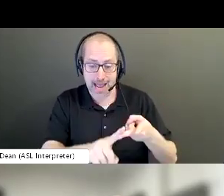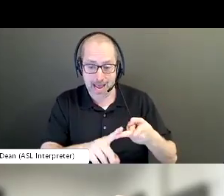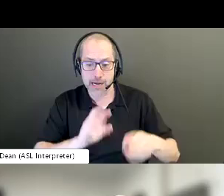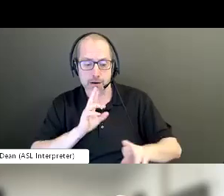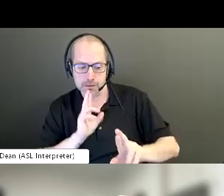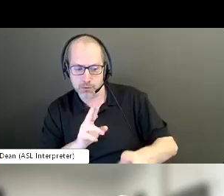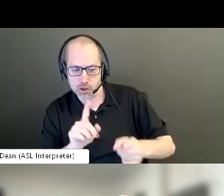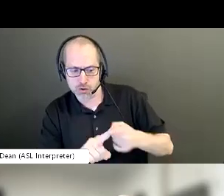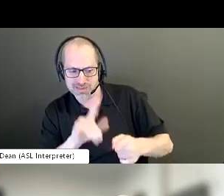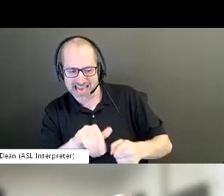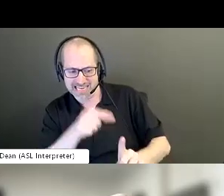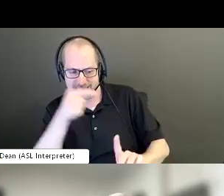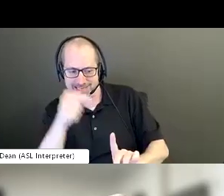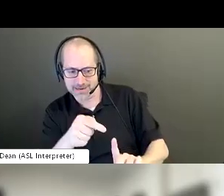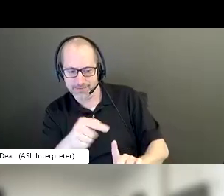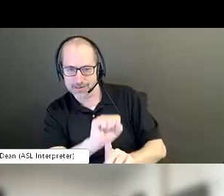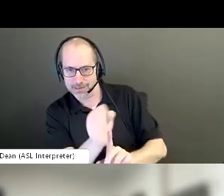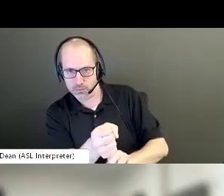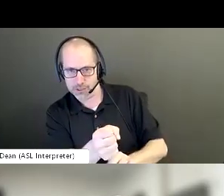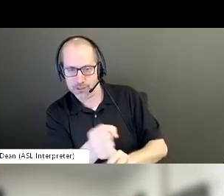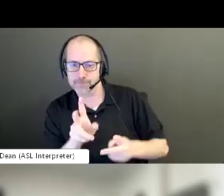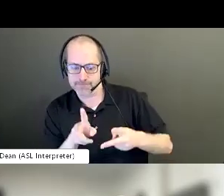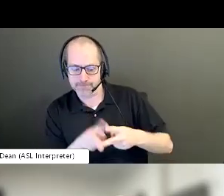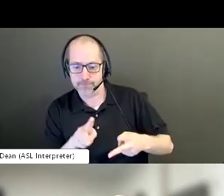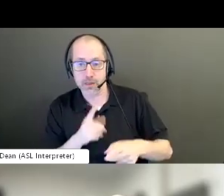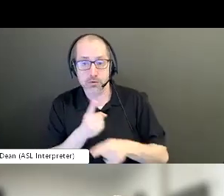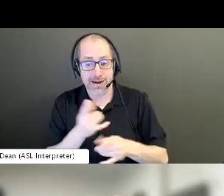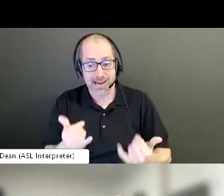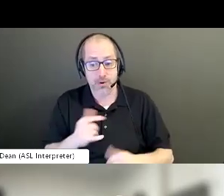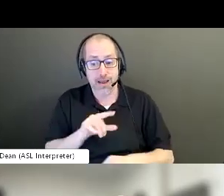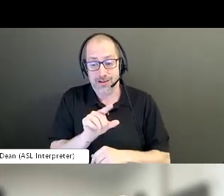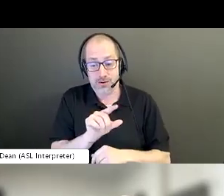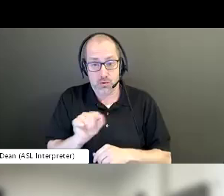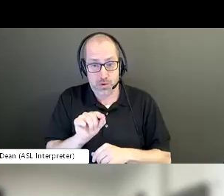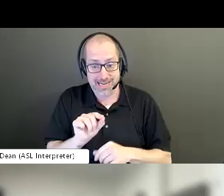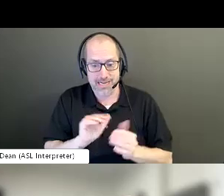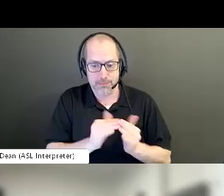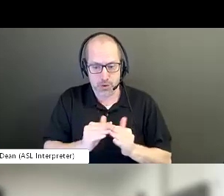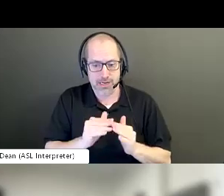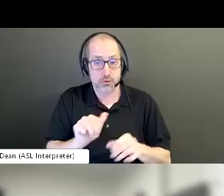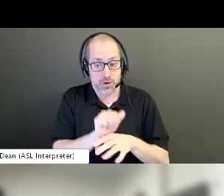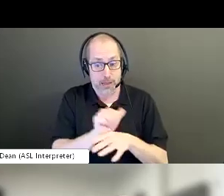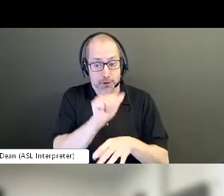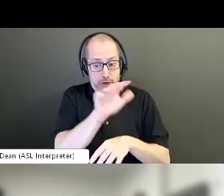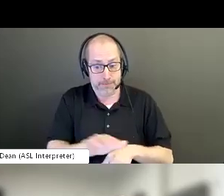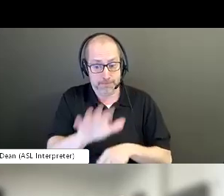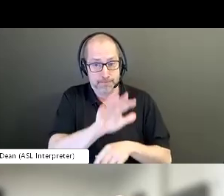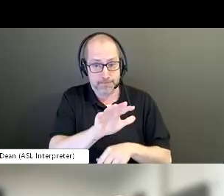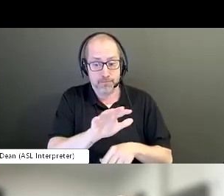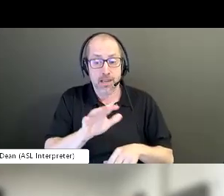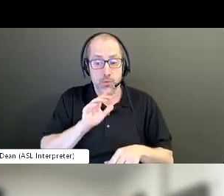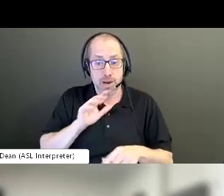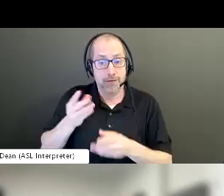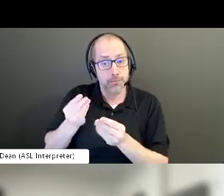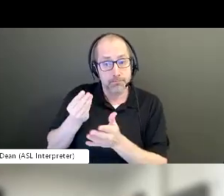specific situations. So right now we have 20 communities across Alberta where our flow-through funding